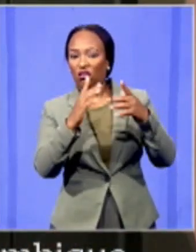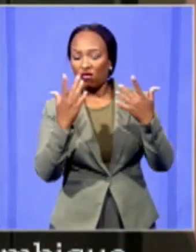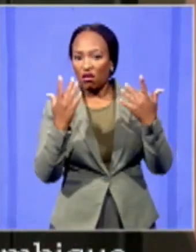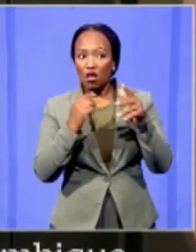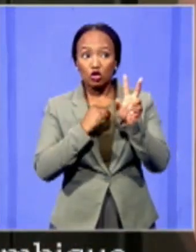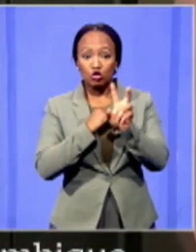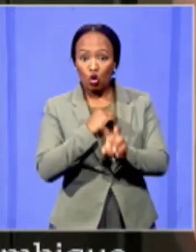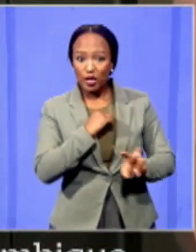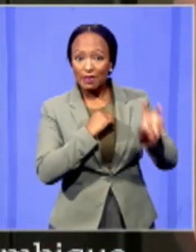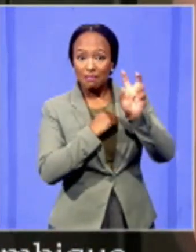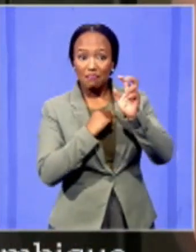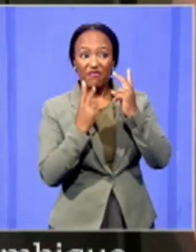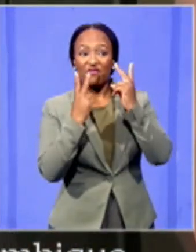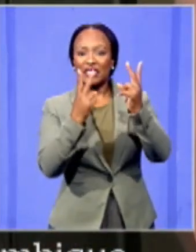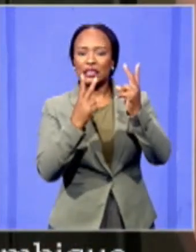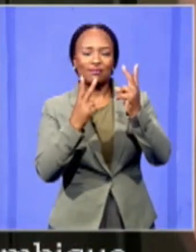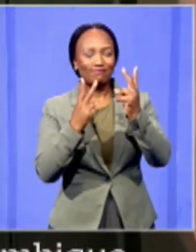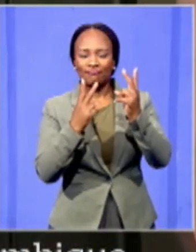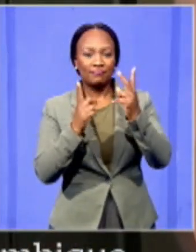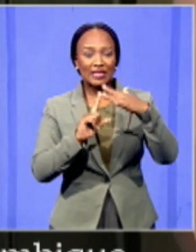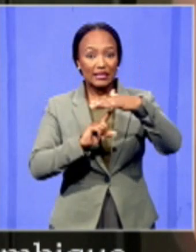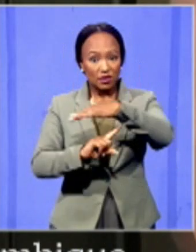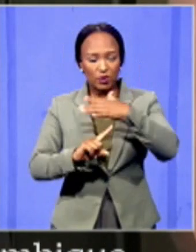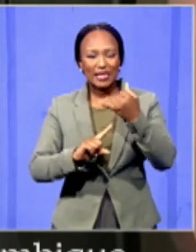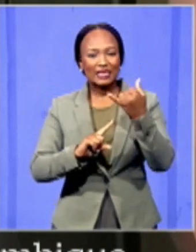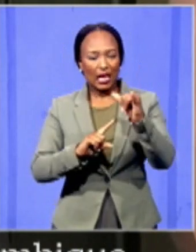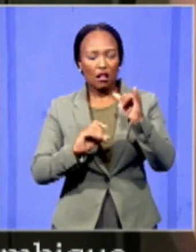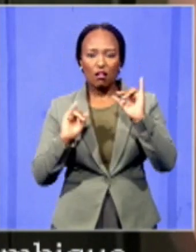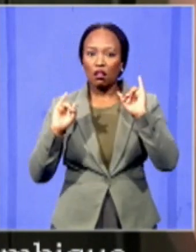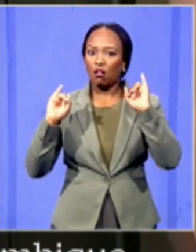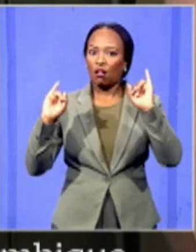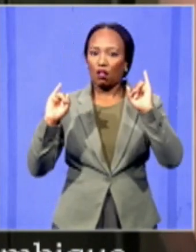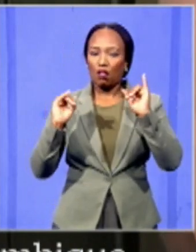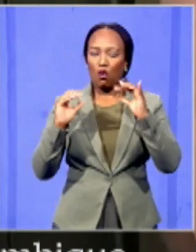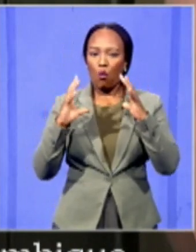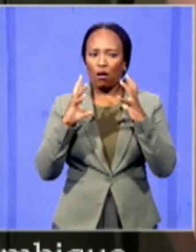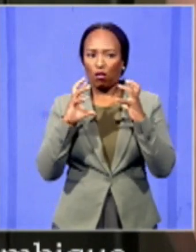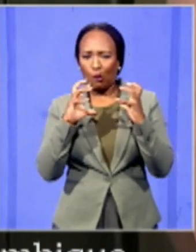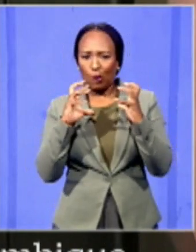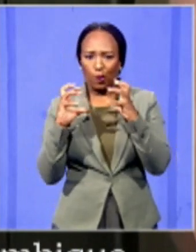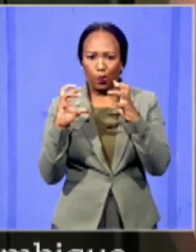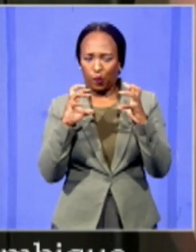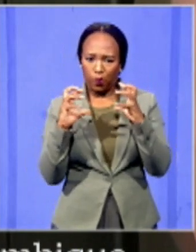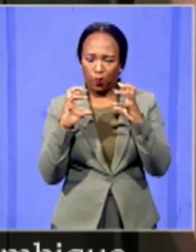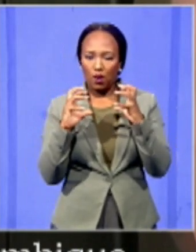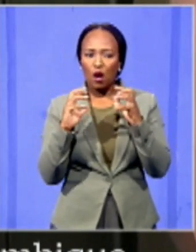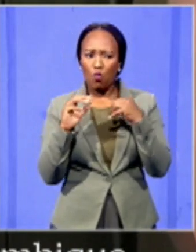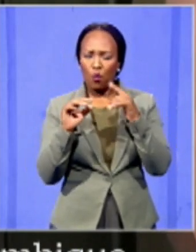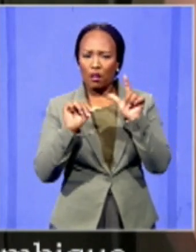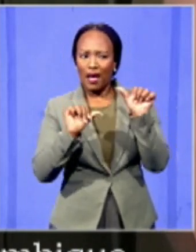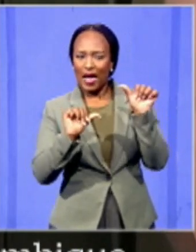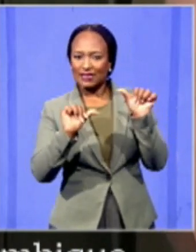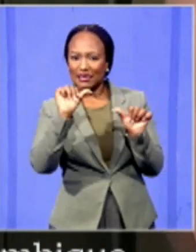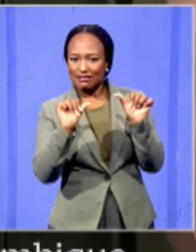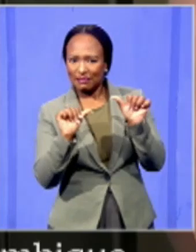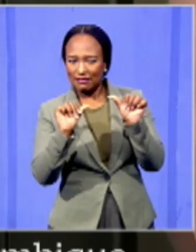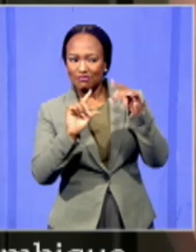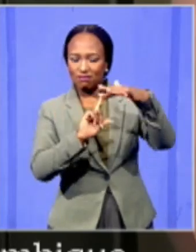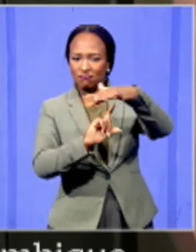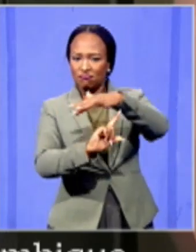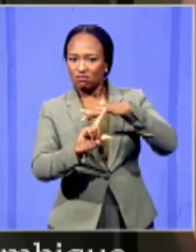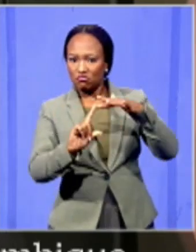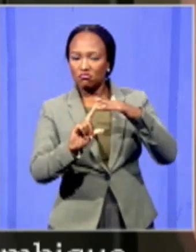tourism because the situation does remain tense. We will continuously assess the situation, and at the right time we will be able